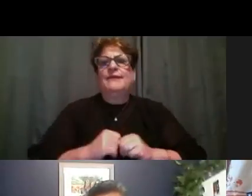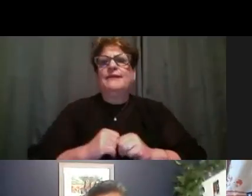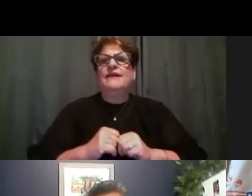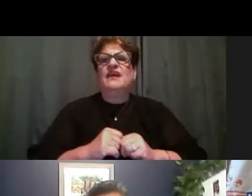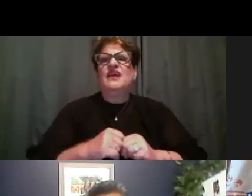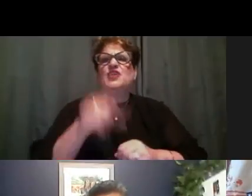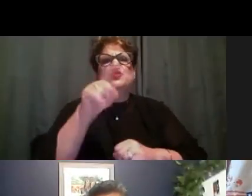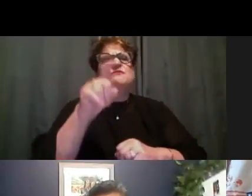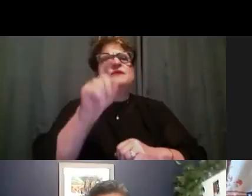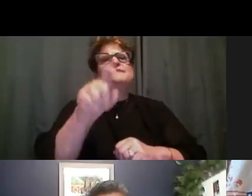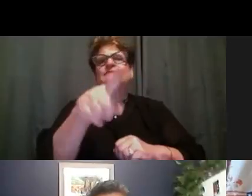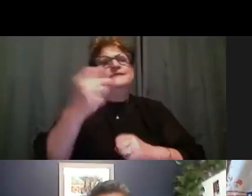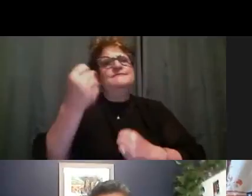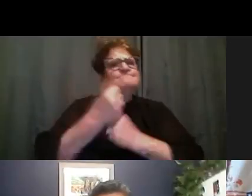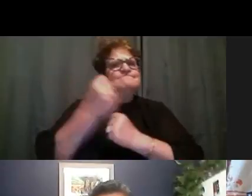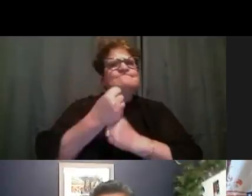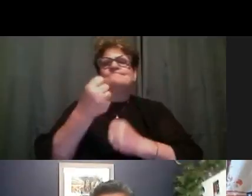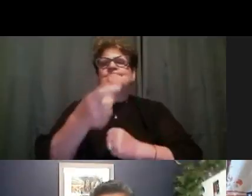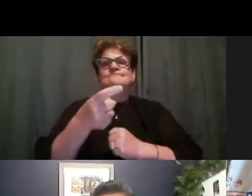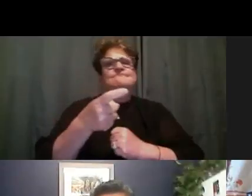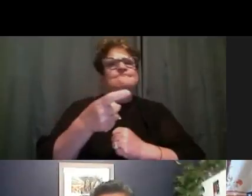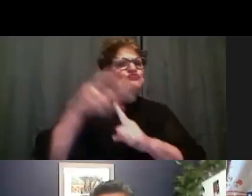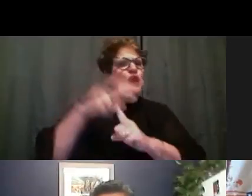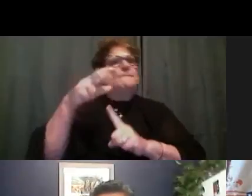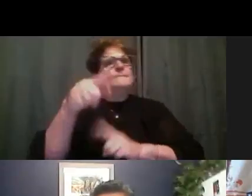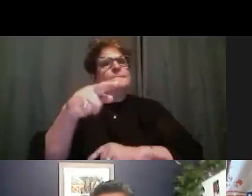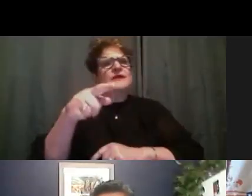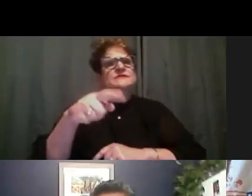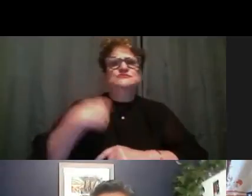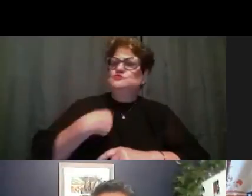champion and say this isn't right.